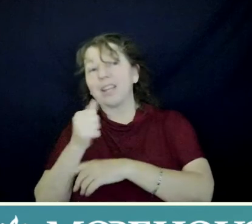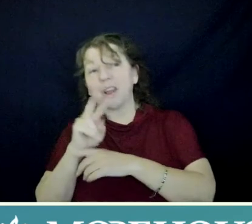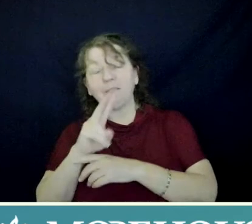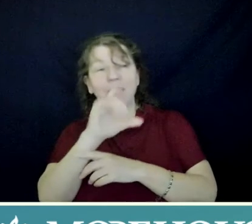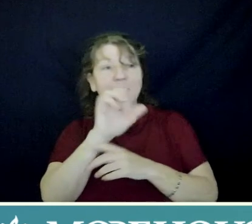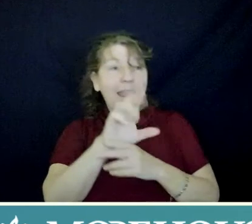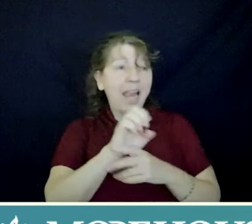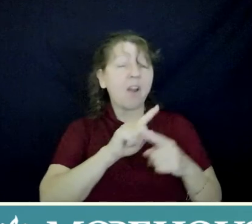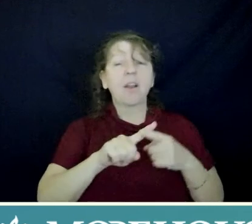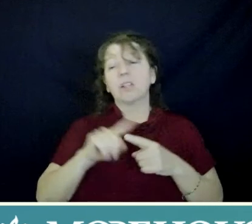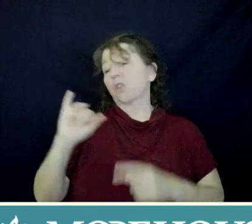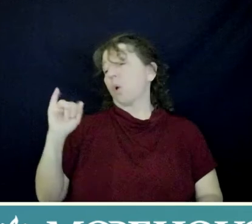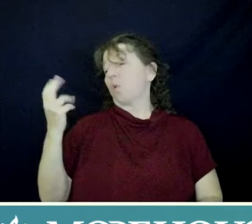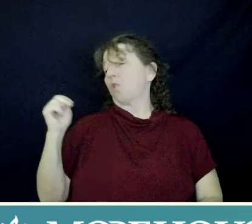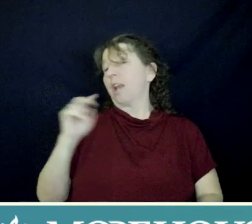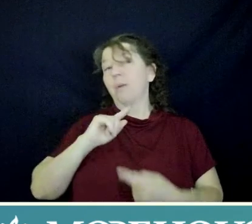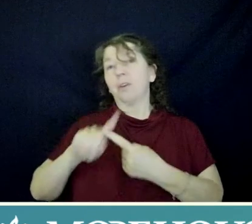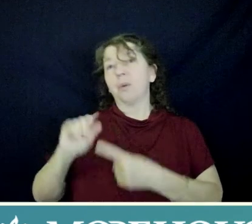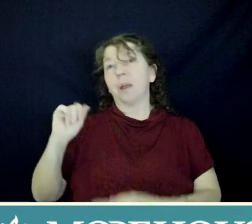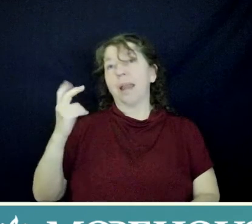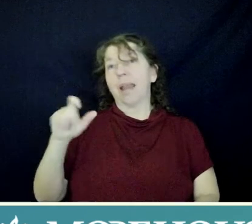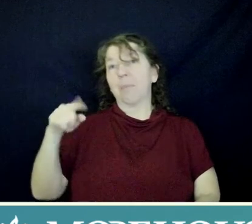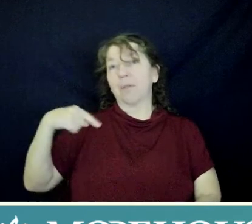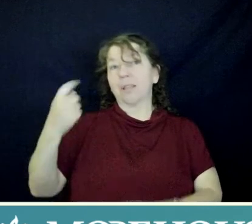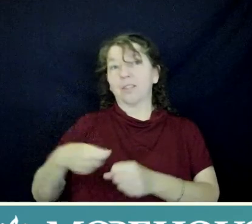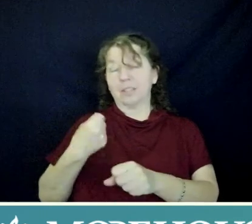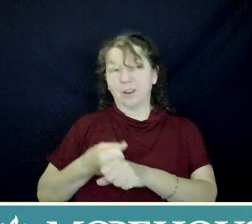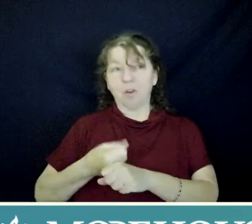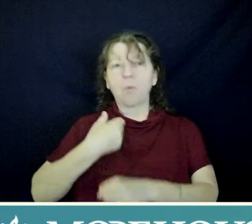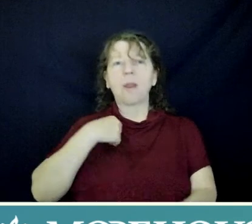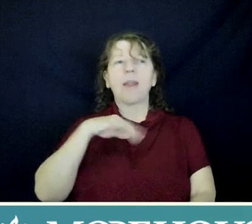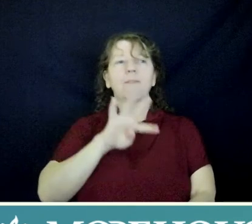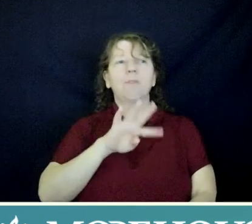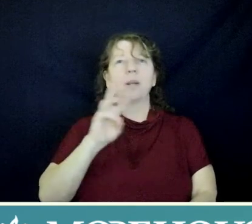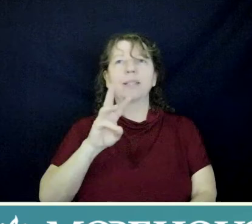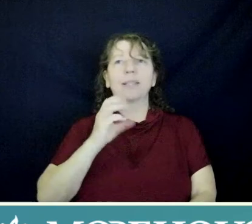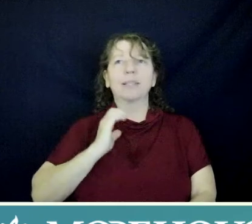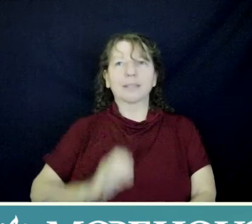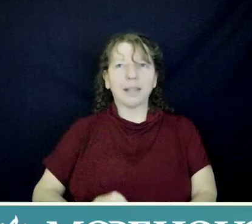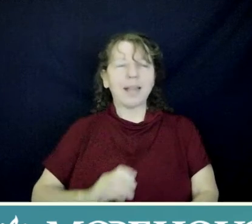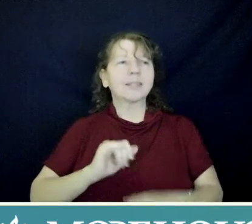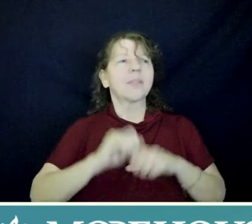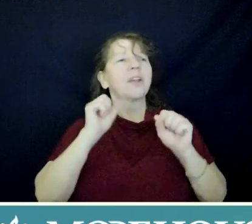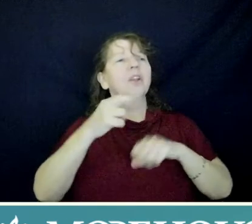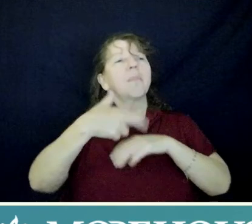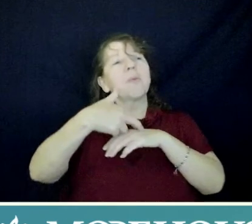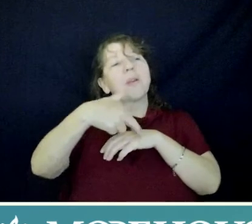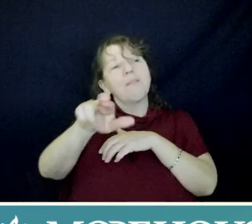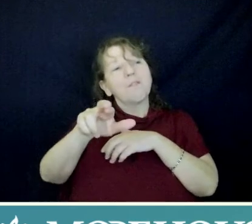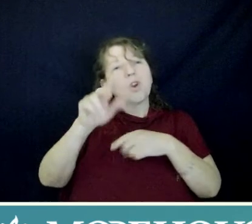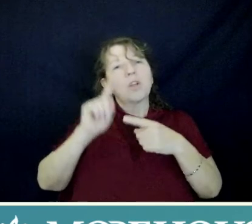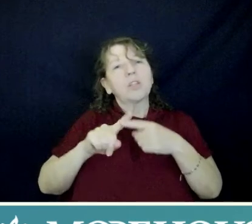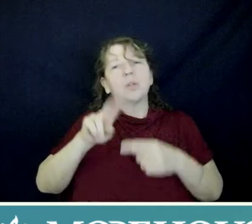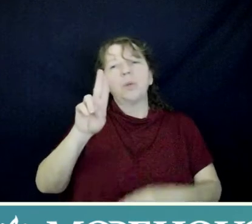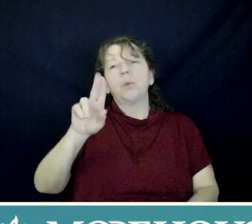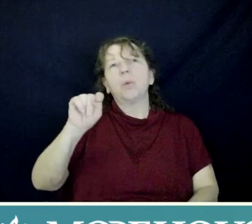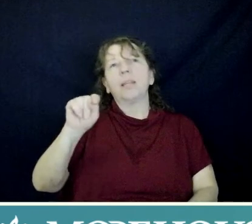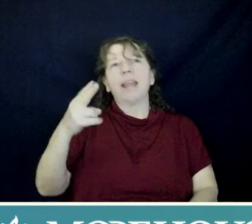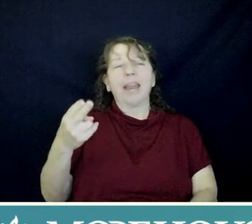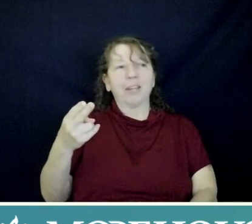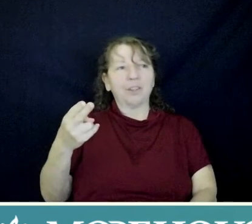April 14 of this year, we had 46 clients that were eligible for referral to UTH,